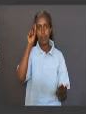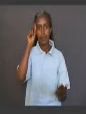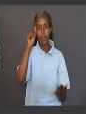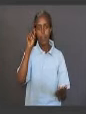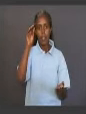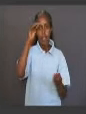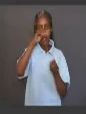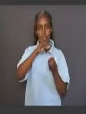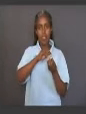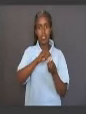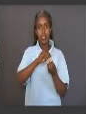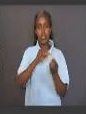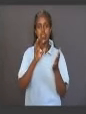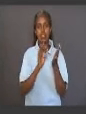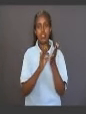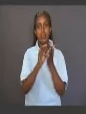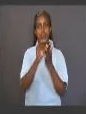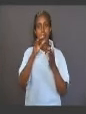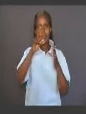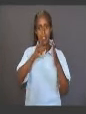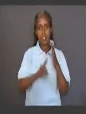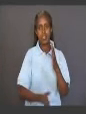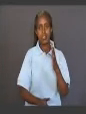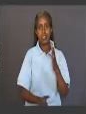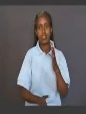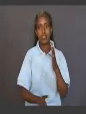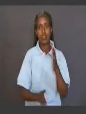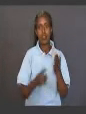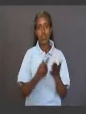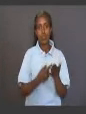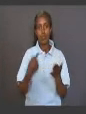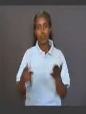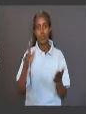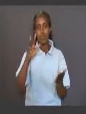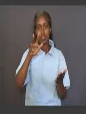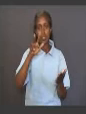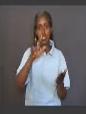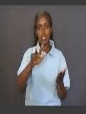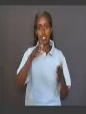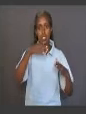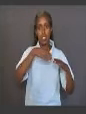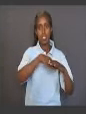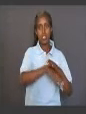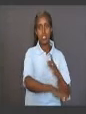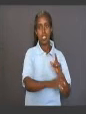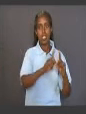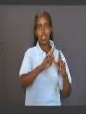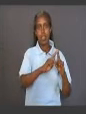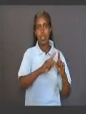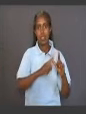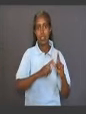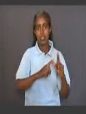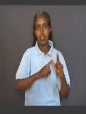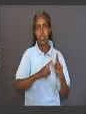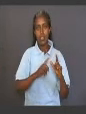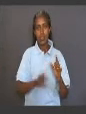Add up the number of degrees of those three interior angles